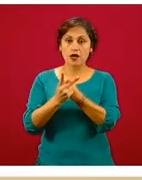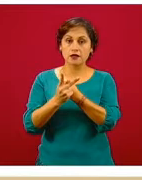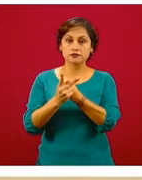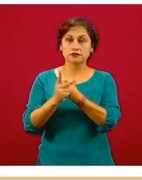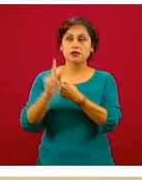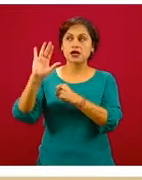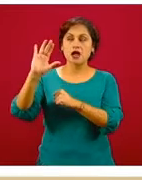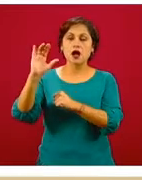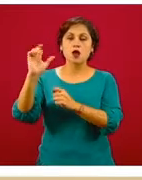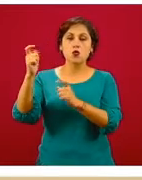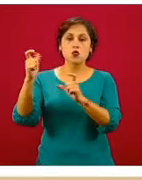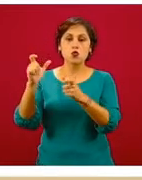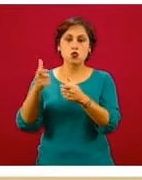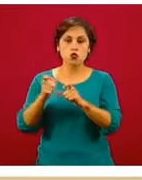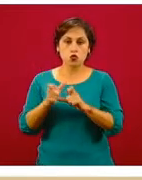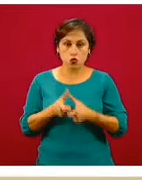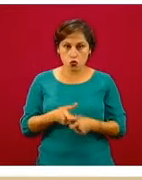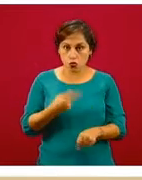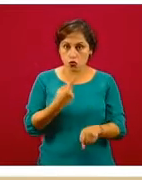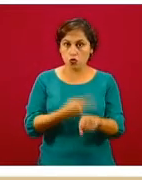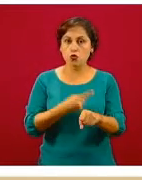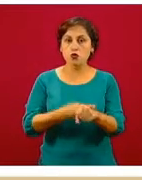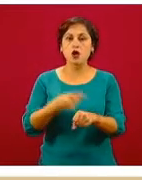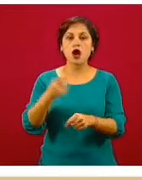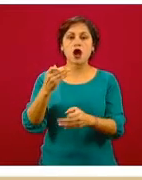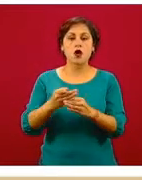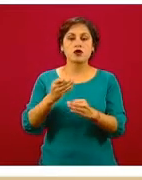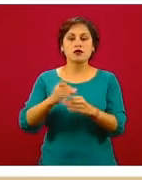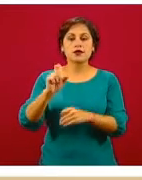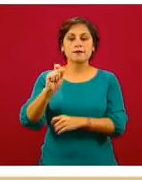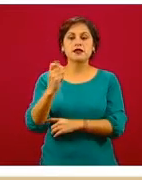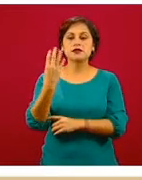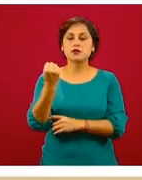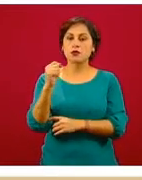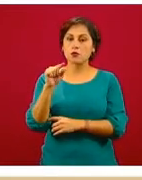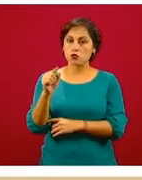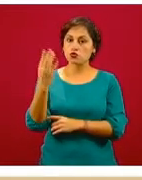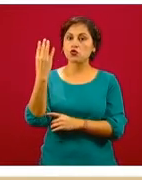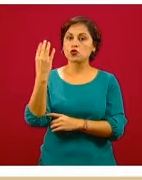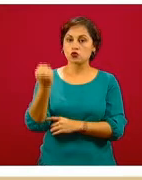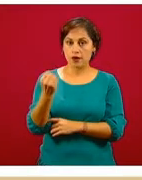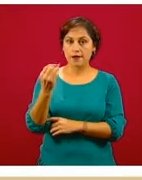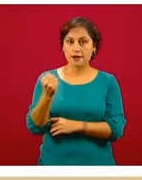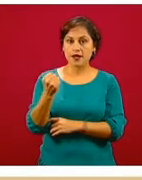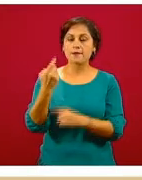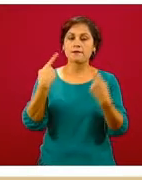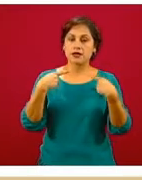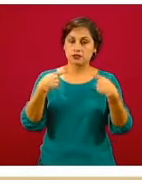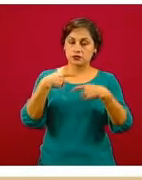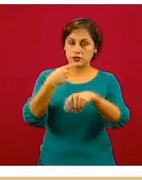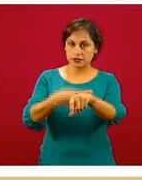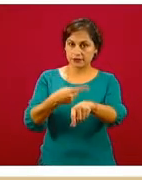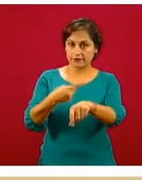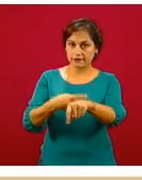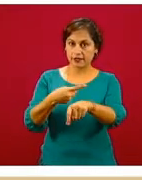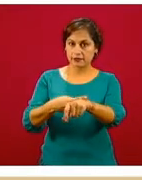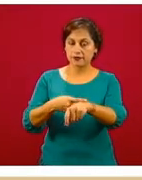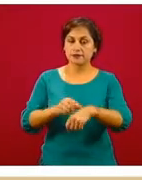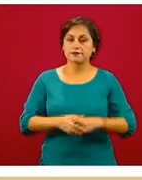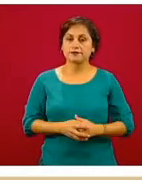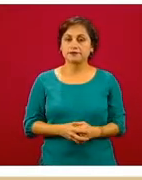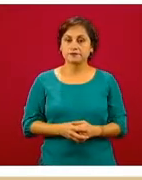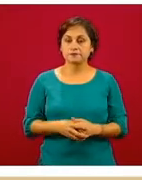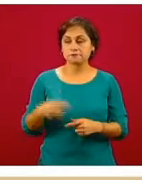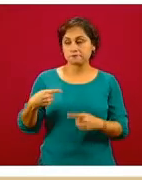Europe is still declining. It's sitting right now at 29.9% of total registered